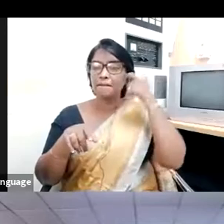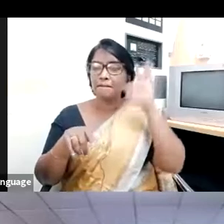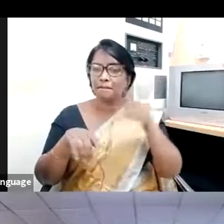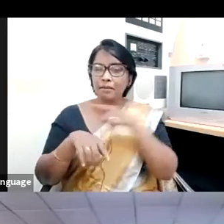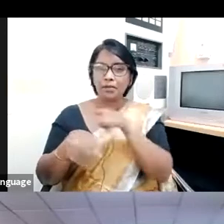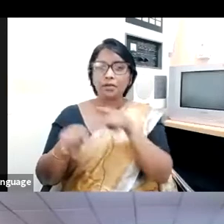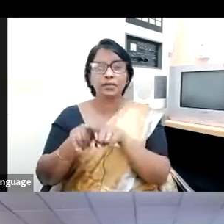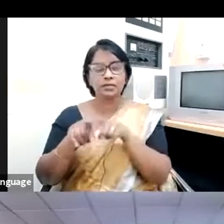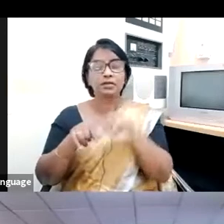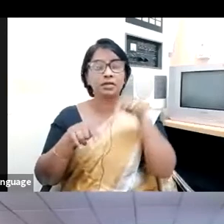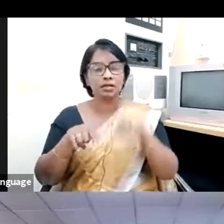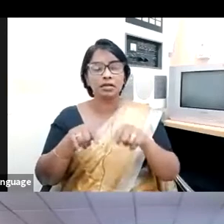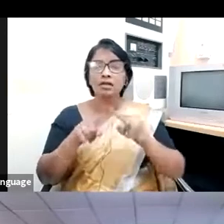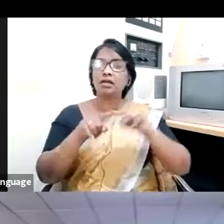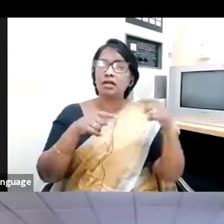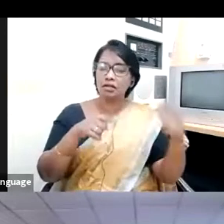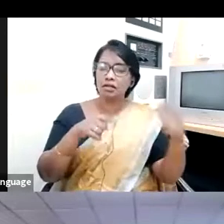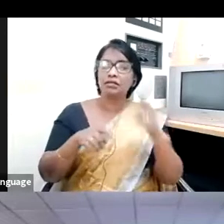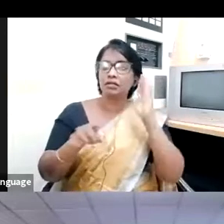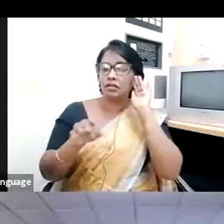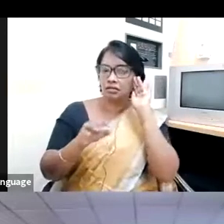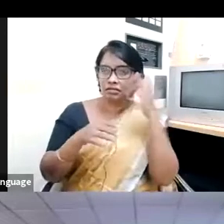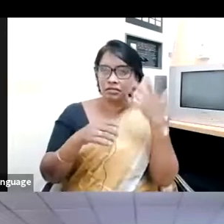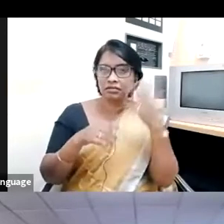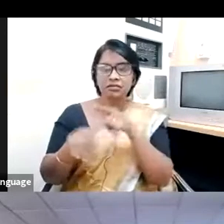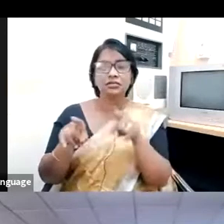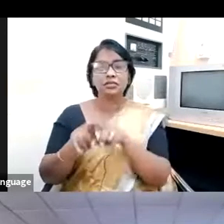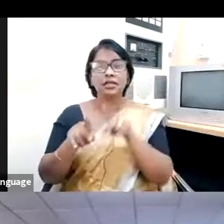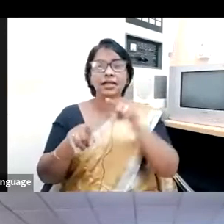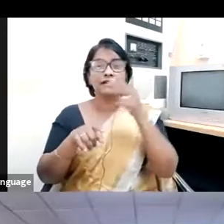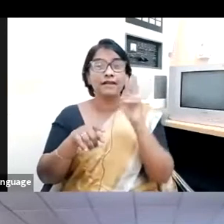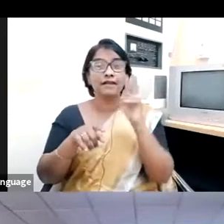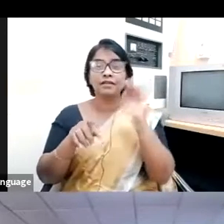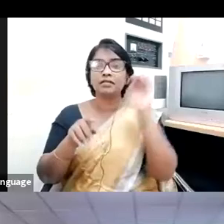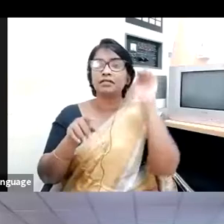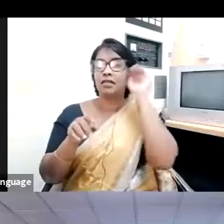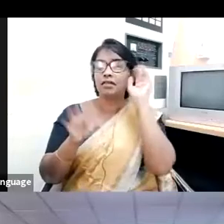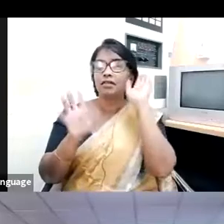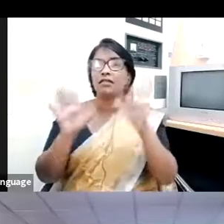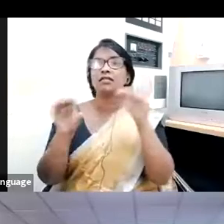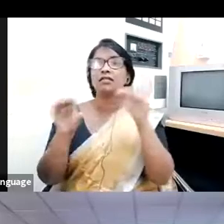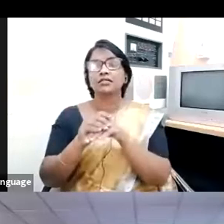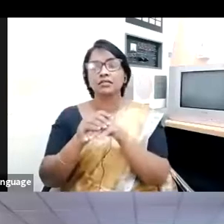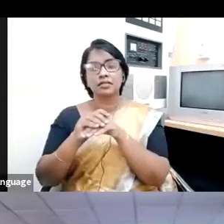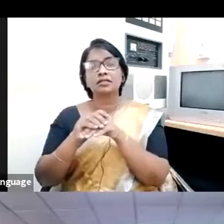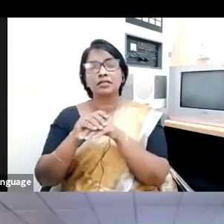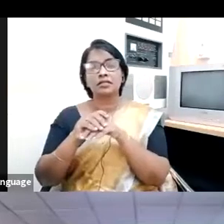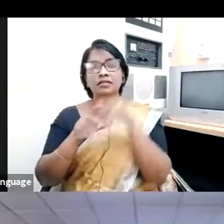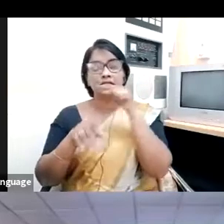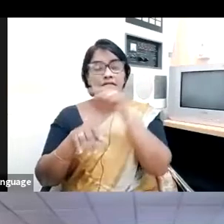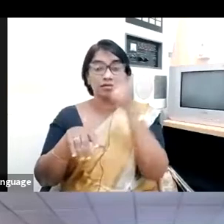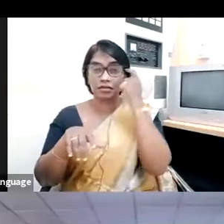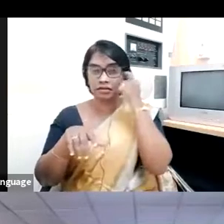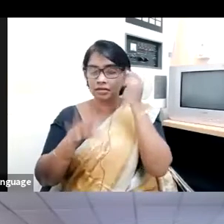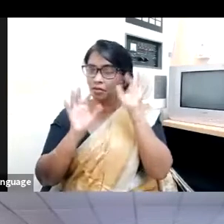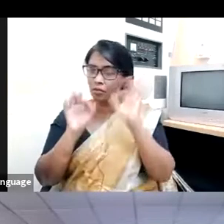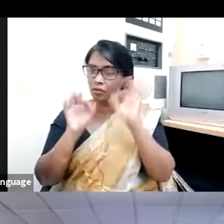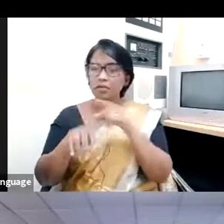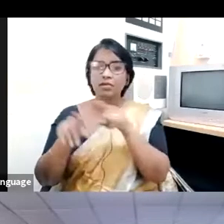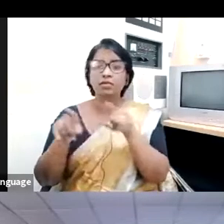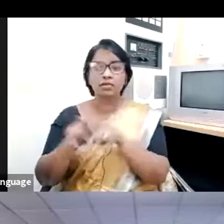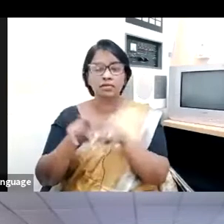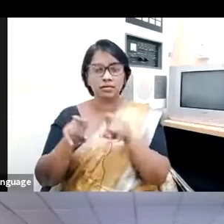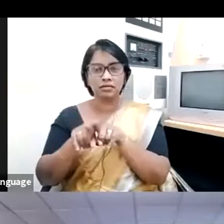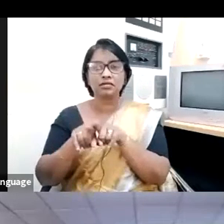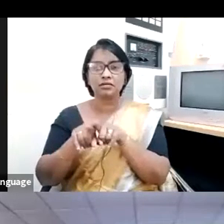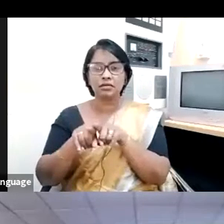about 120 of you listening today. Don't think that this is not an emergency.